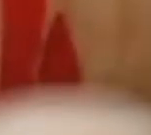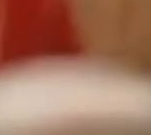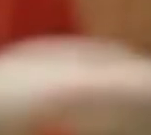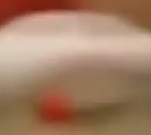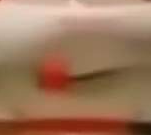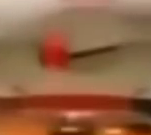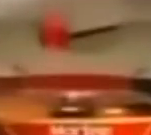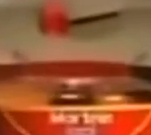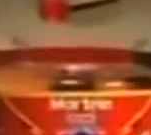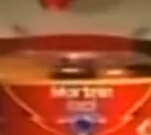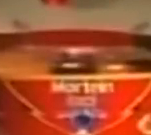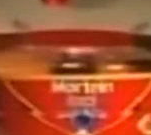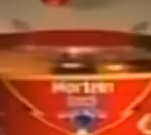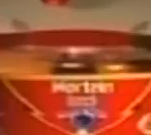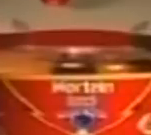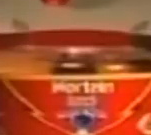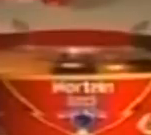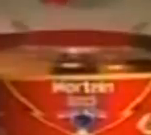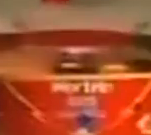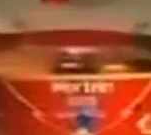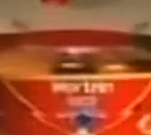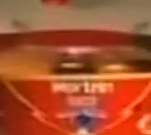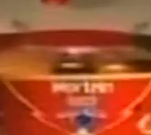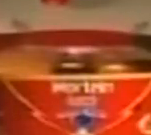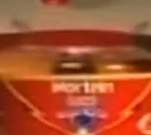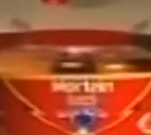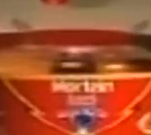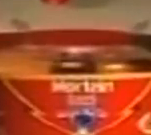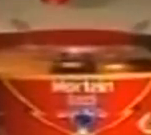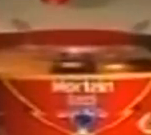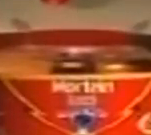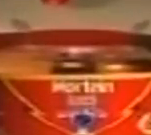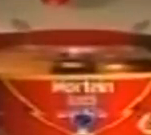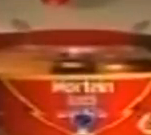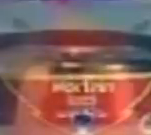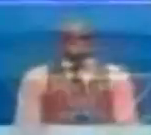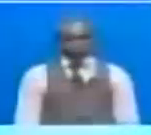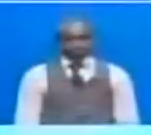all night long. Mortine Dew. A peaceful night is a Mortine Dew night.